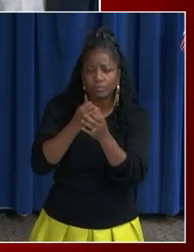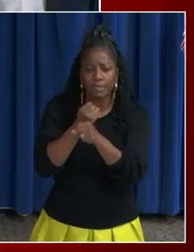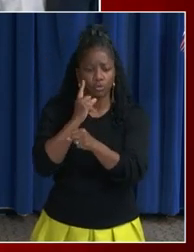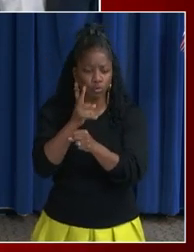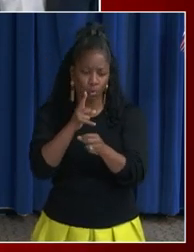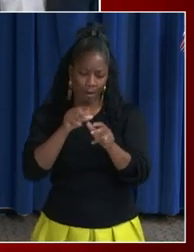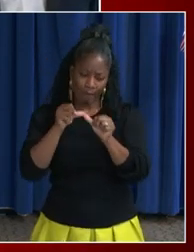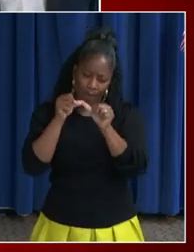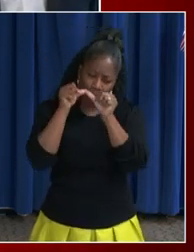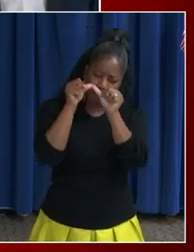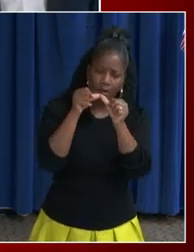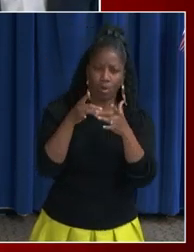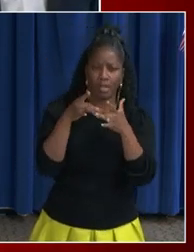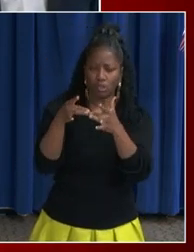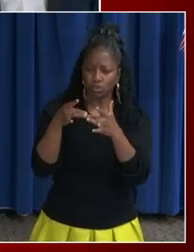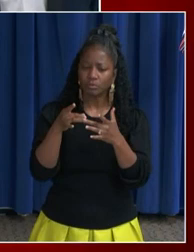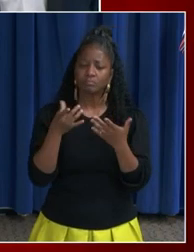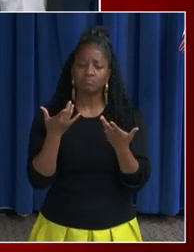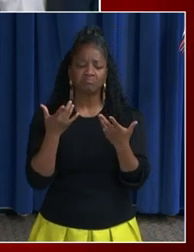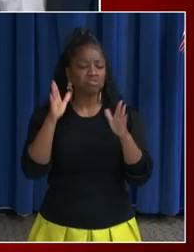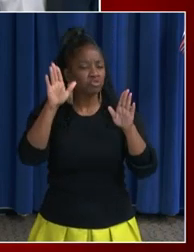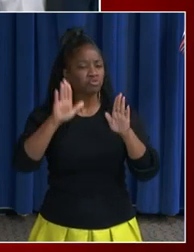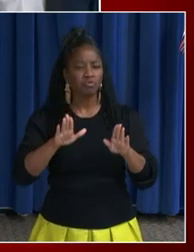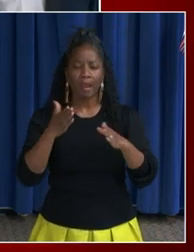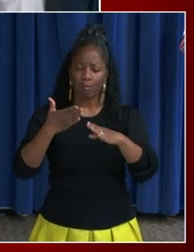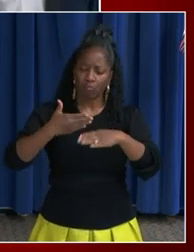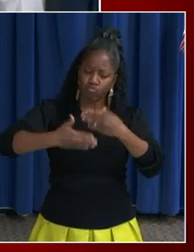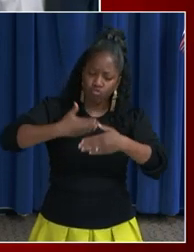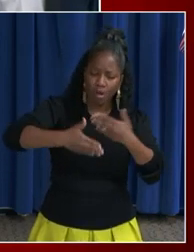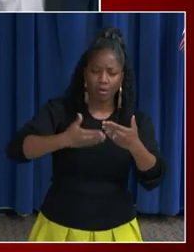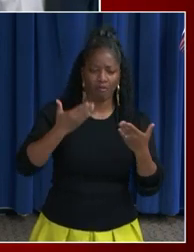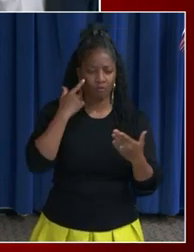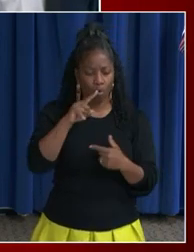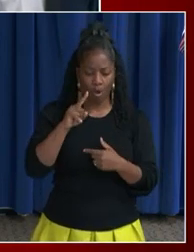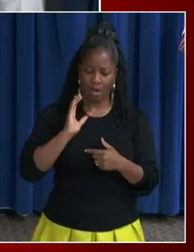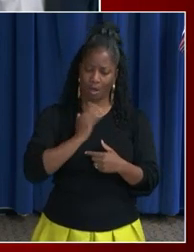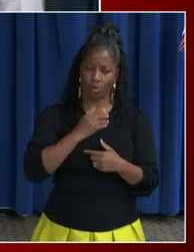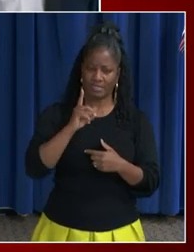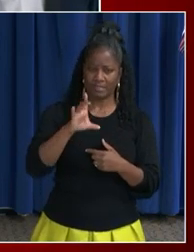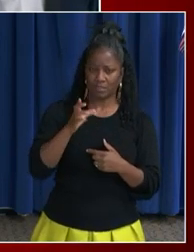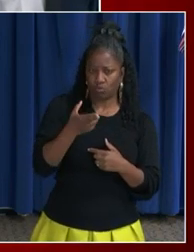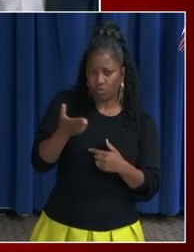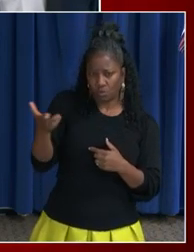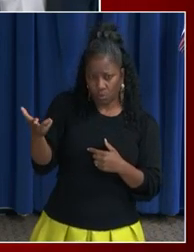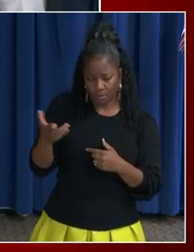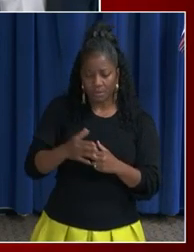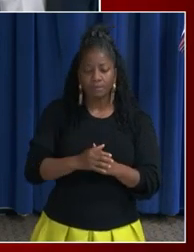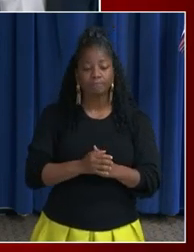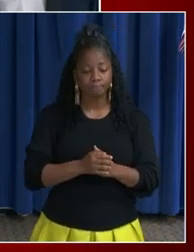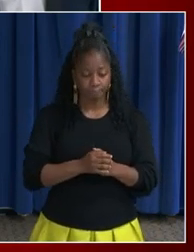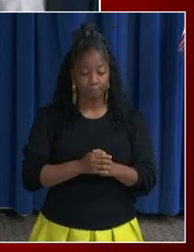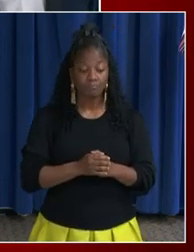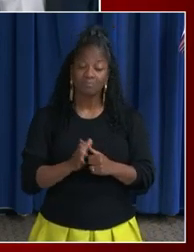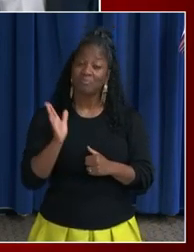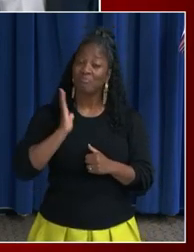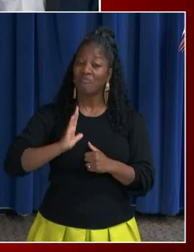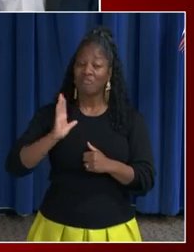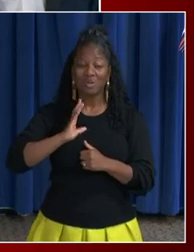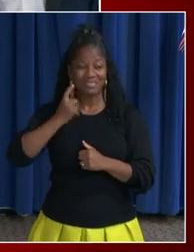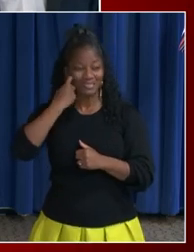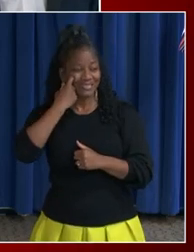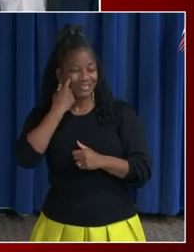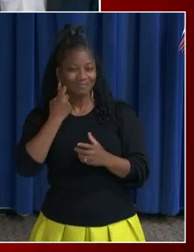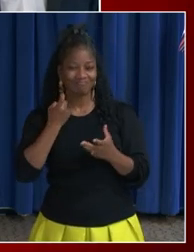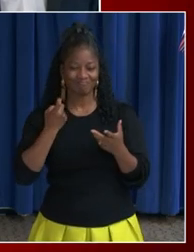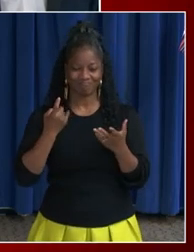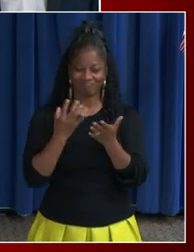continuing the great progress and stewardship of district resources. Earlier, I had an opportunity to speak